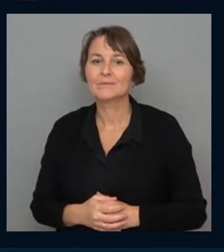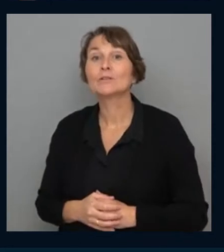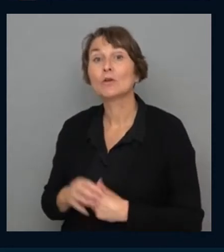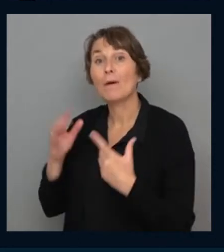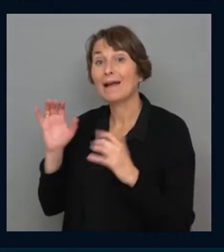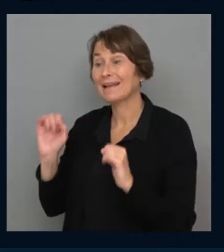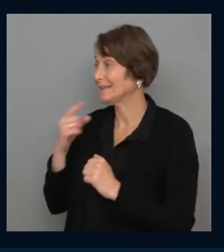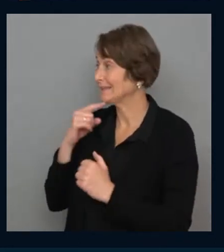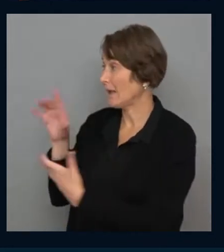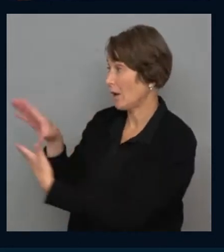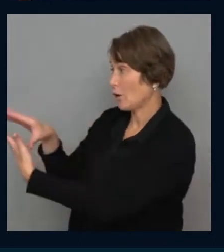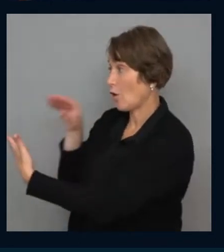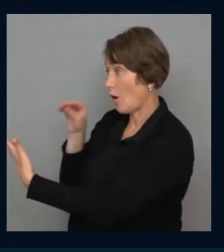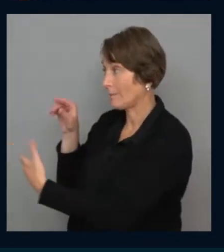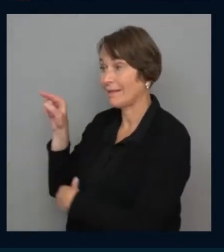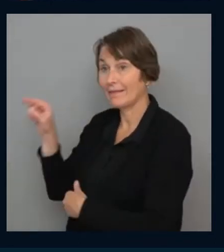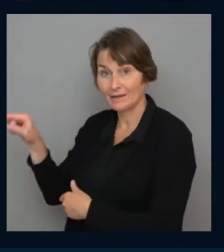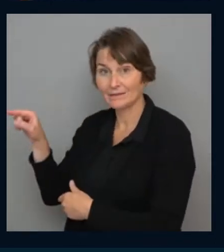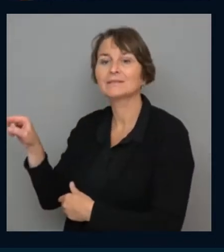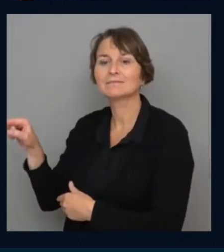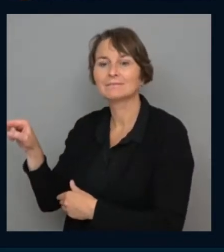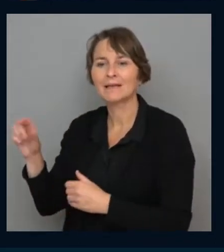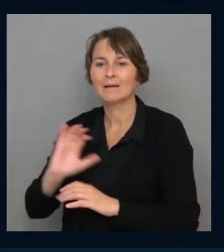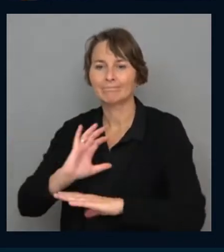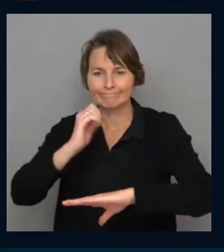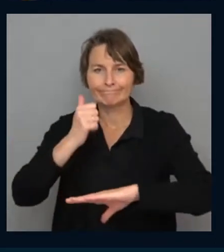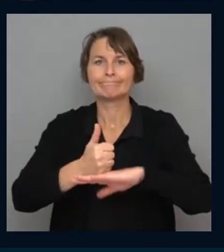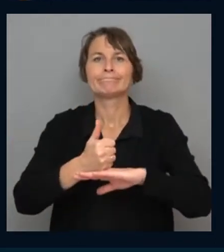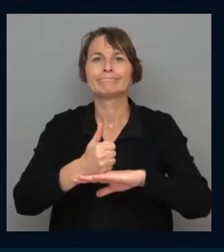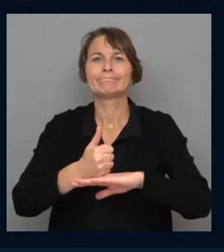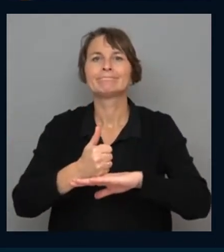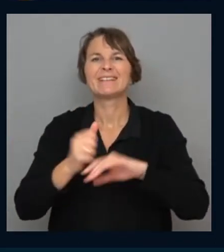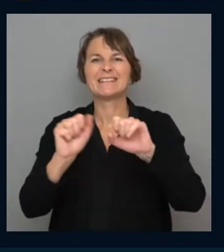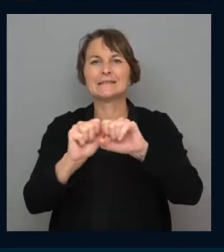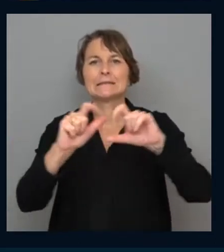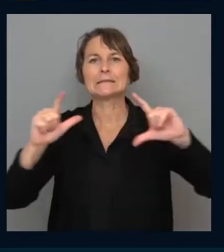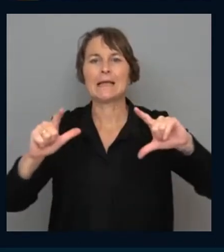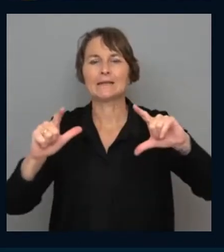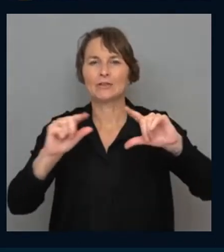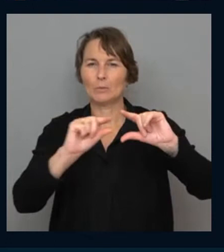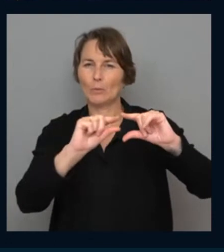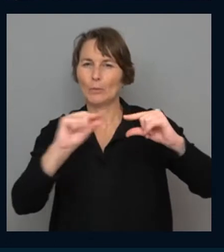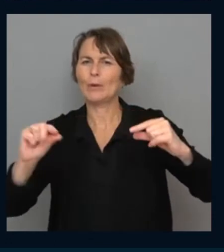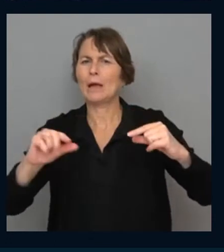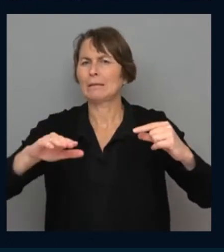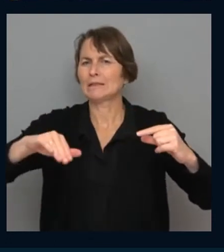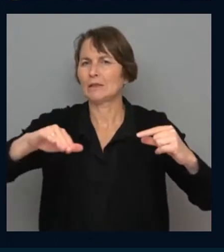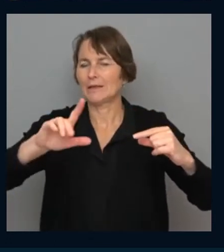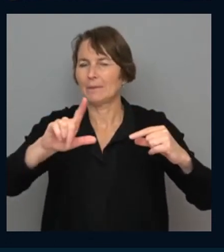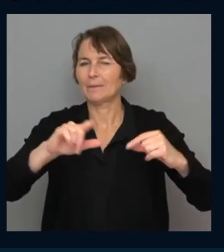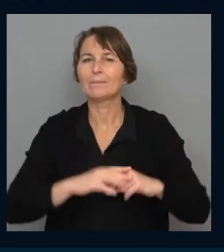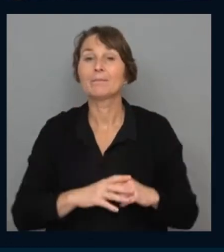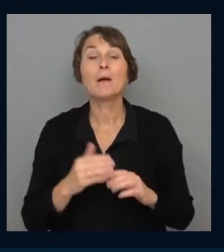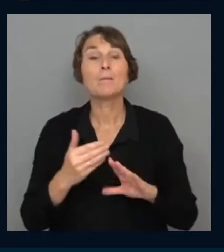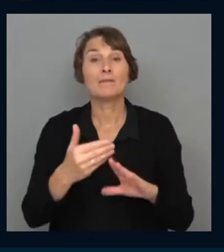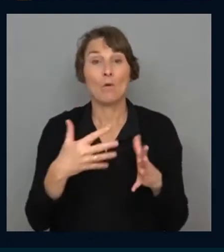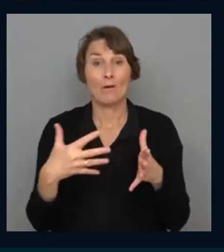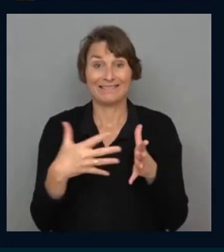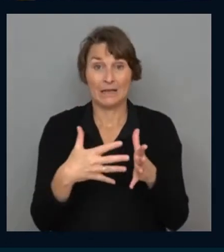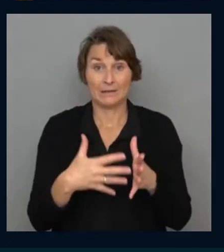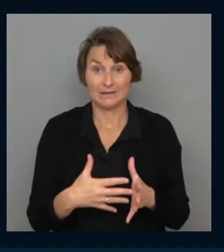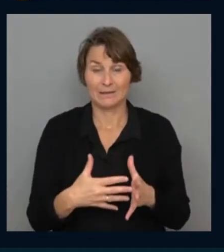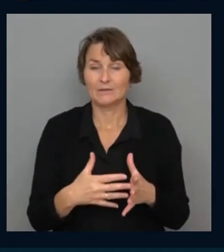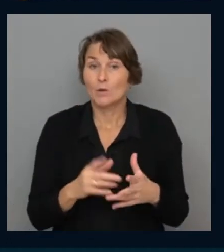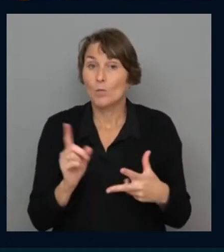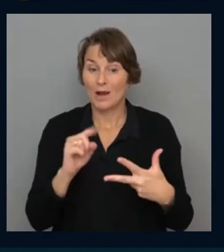hit add, and we create that staging slot for us. So I'm not going to do that just yet, but I do want to test this in our Canary environment.